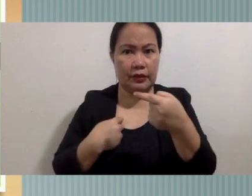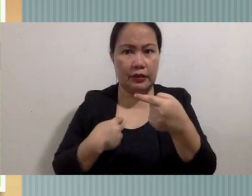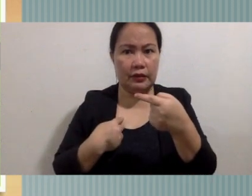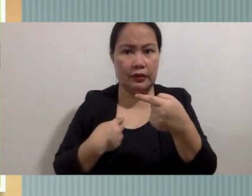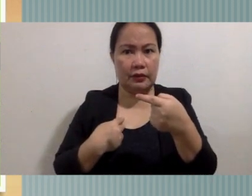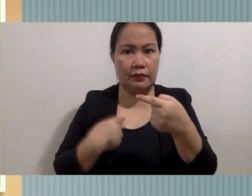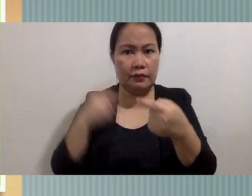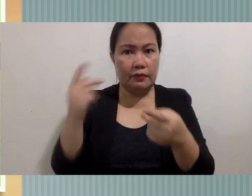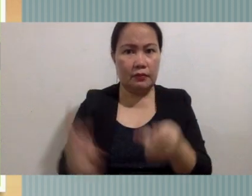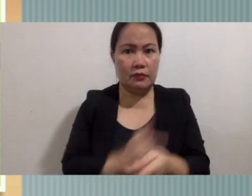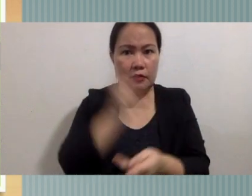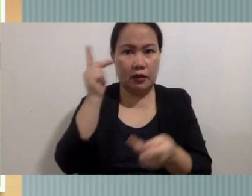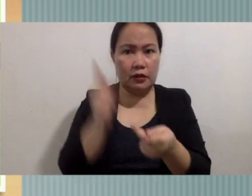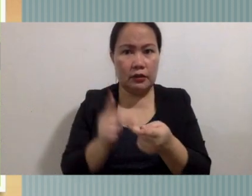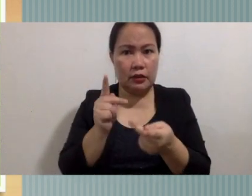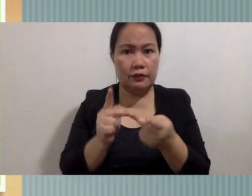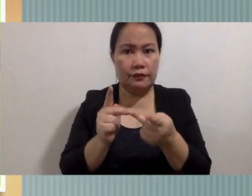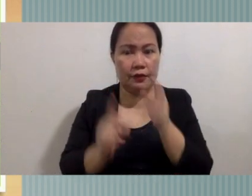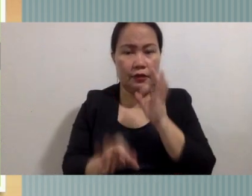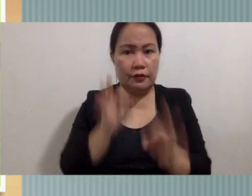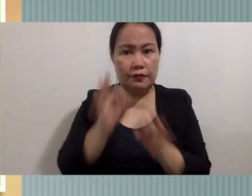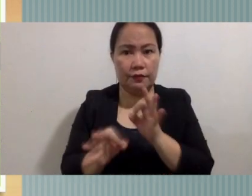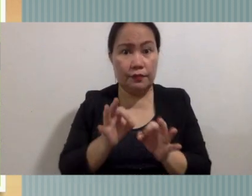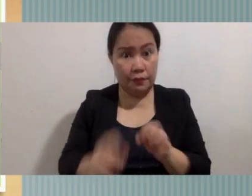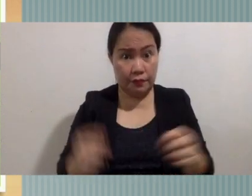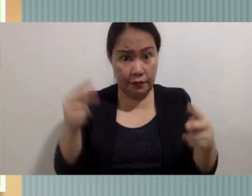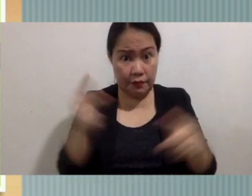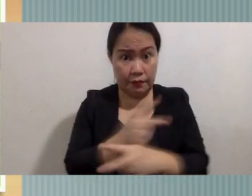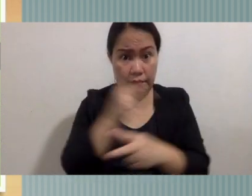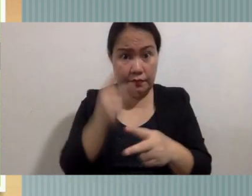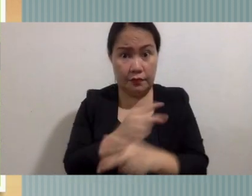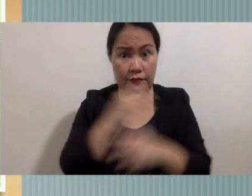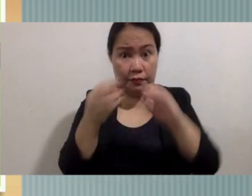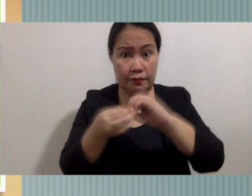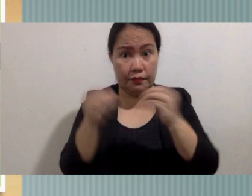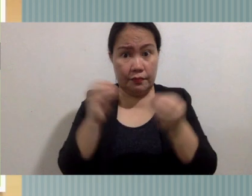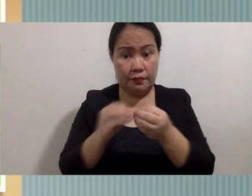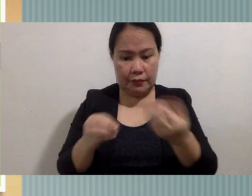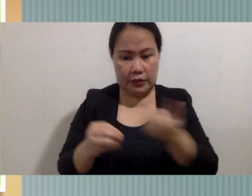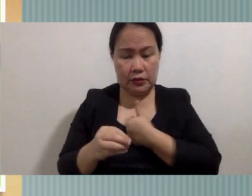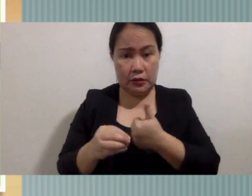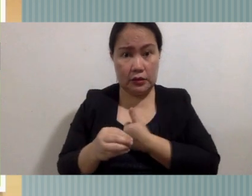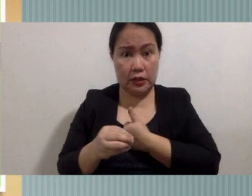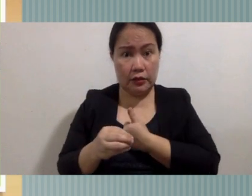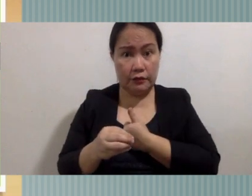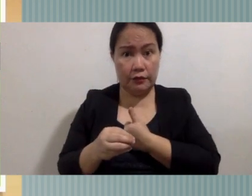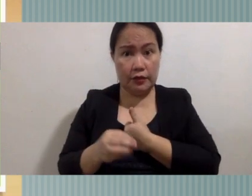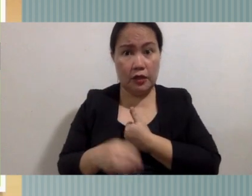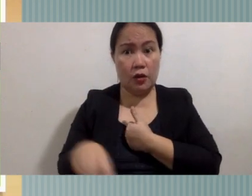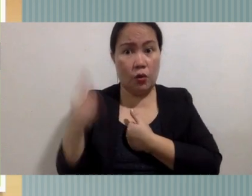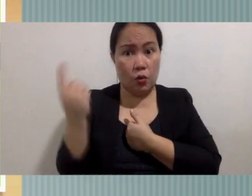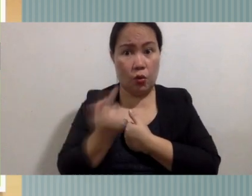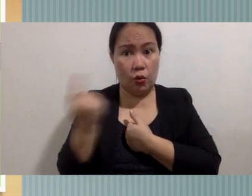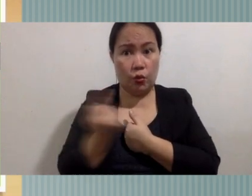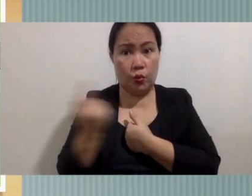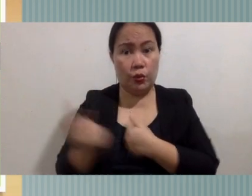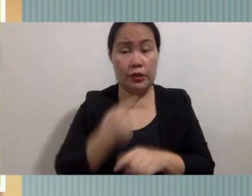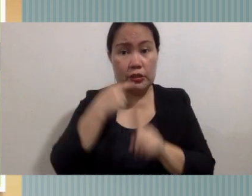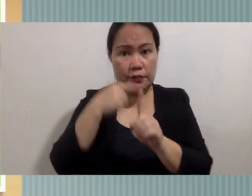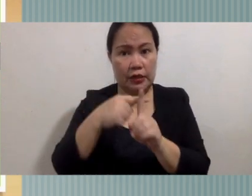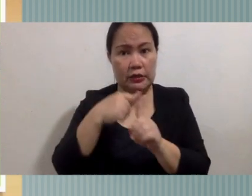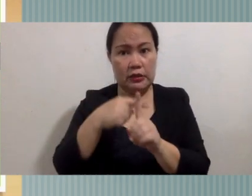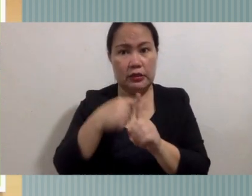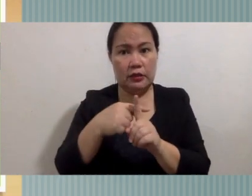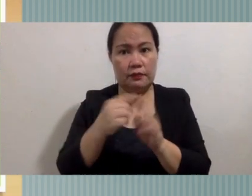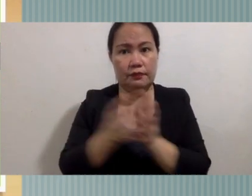cannot have negative product kapag nagmumultiply tayo ng numbers by itself.